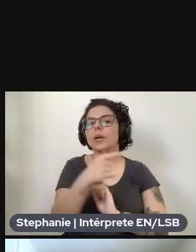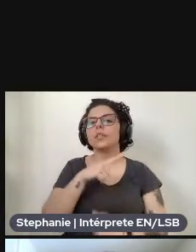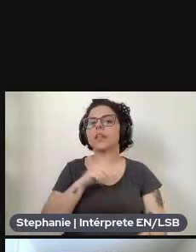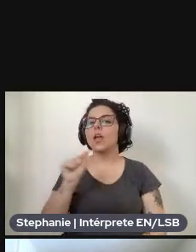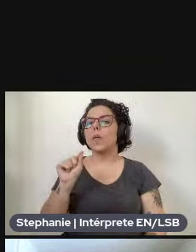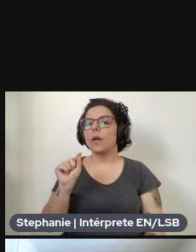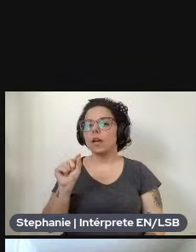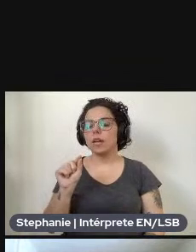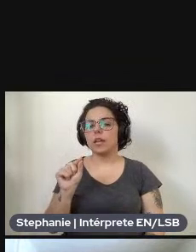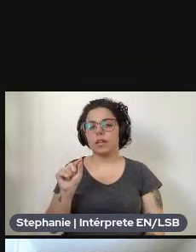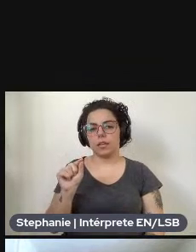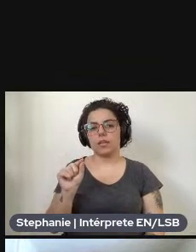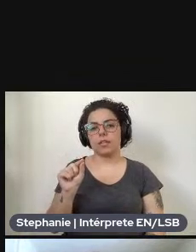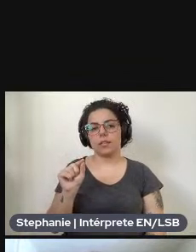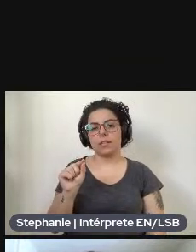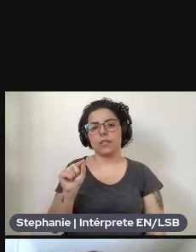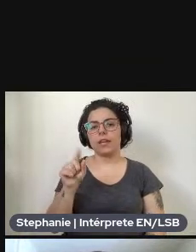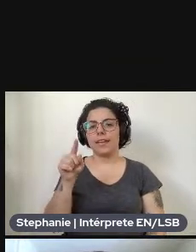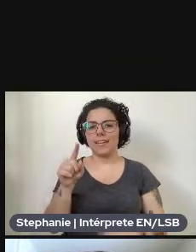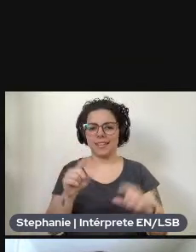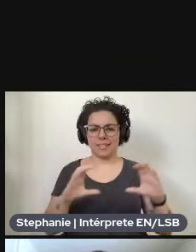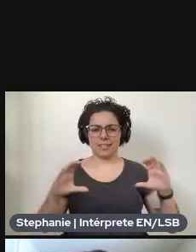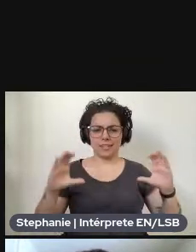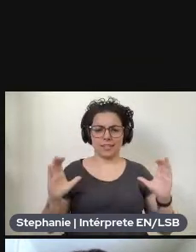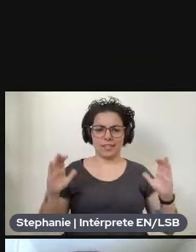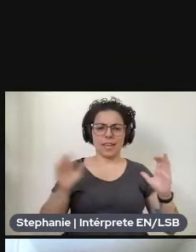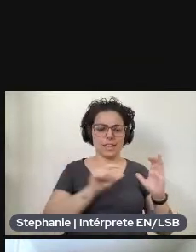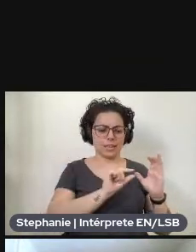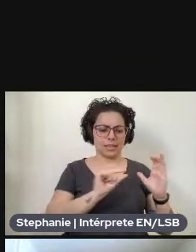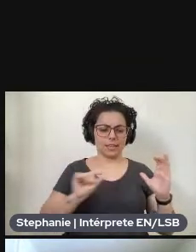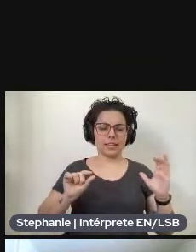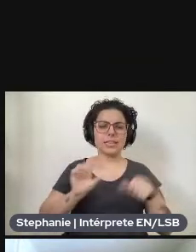is given in gray because it's not a matter